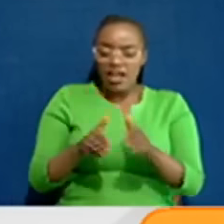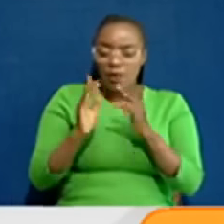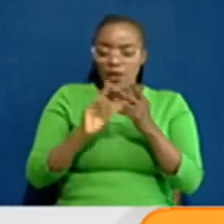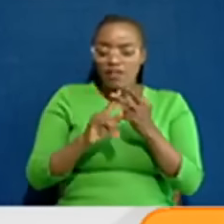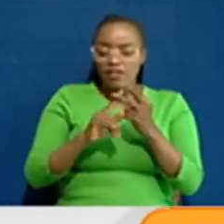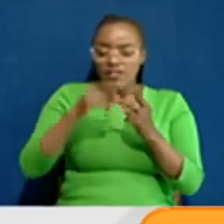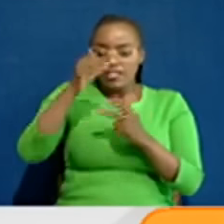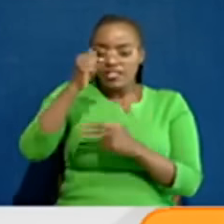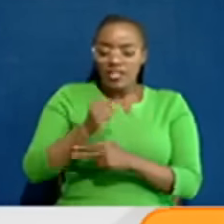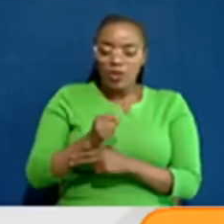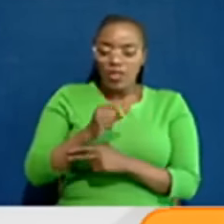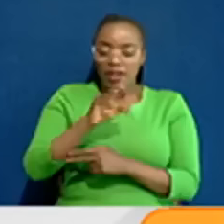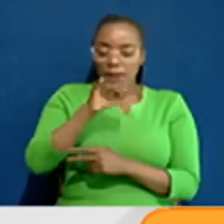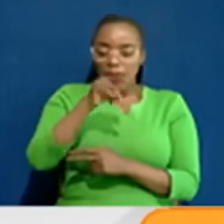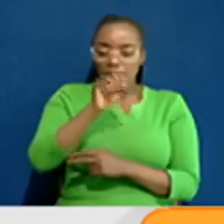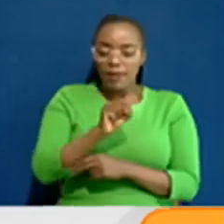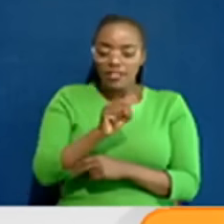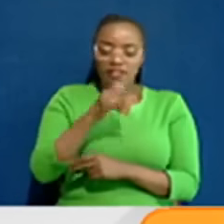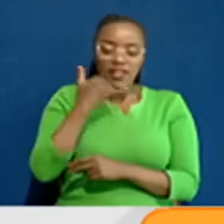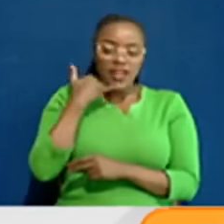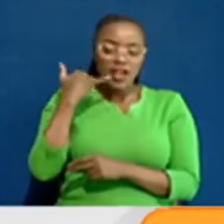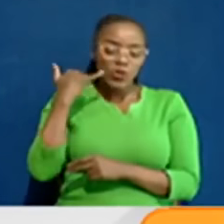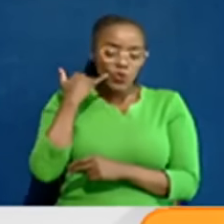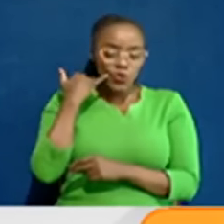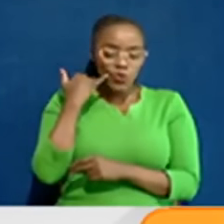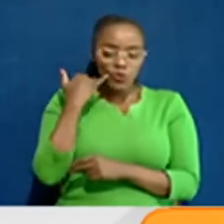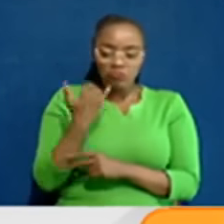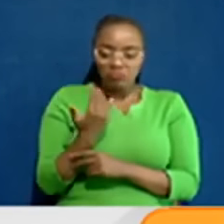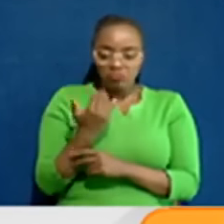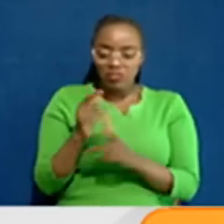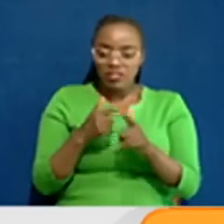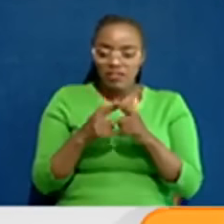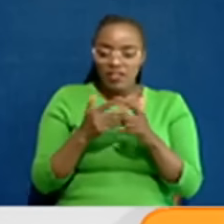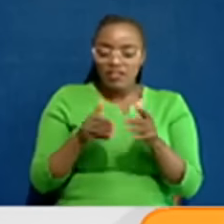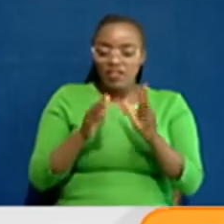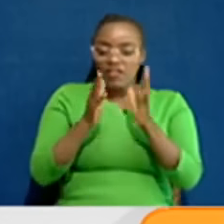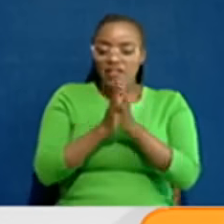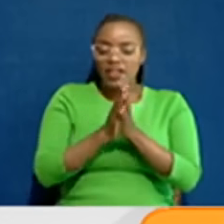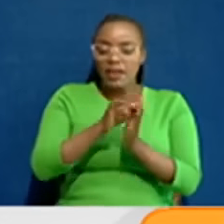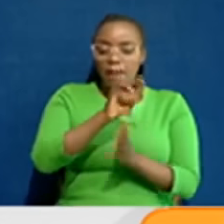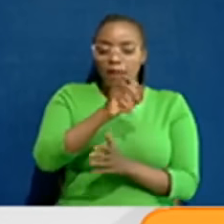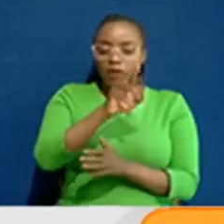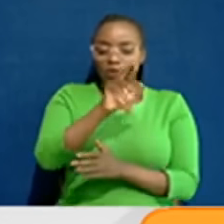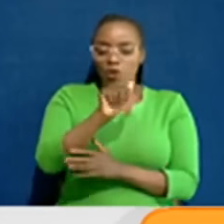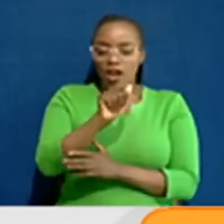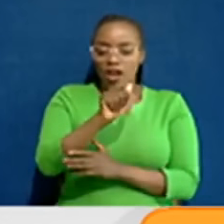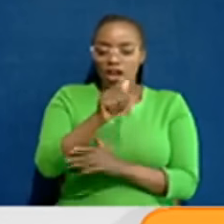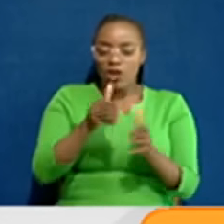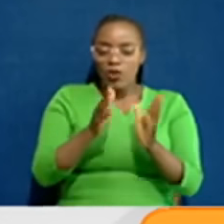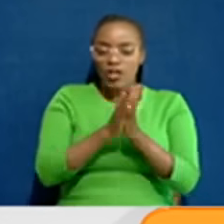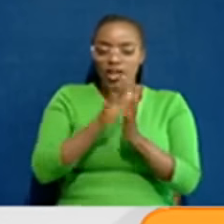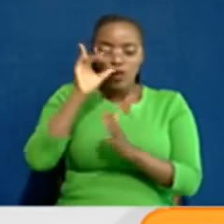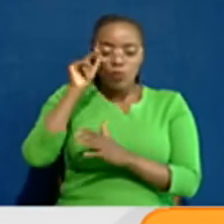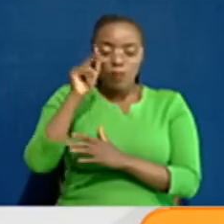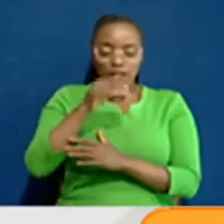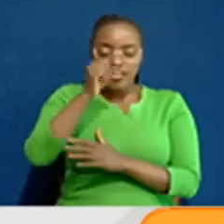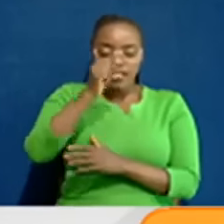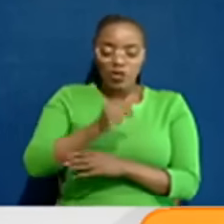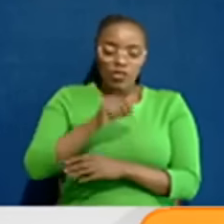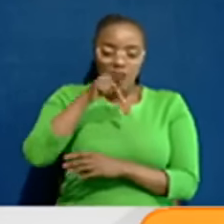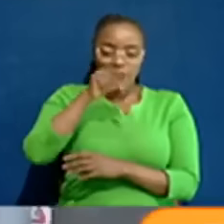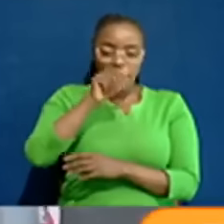Southern Bypass, Nairobi Nakuru Mau Summit Highway, Kenol Sagana Marua Road, Mombasa Southern Bypass,